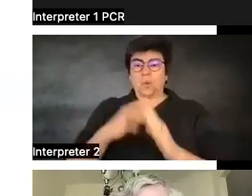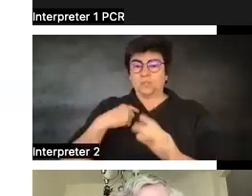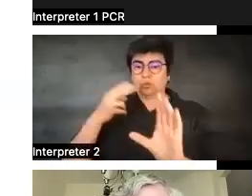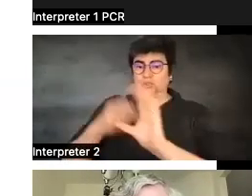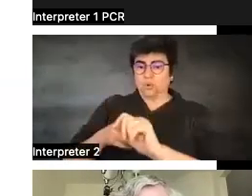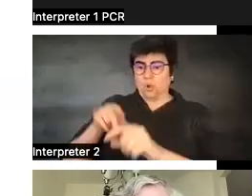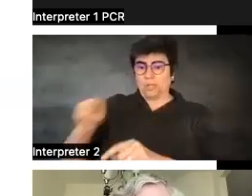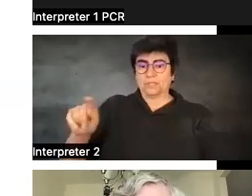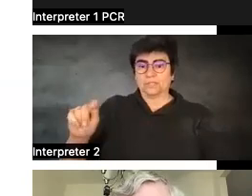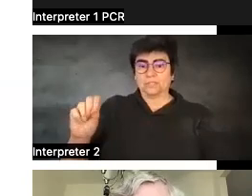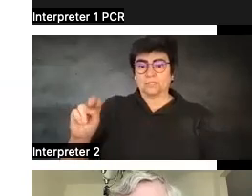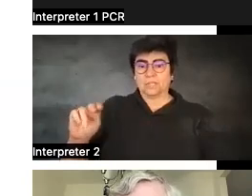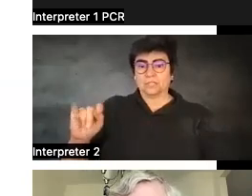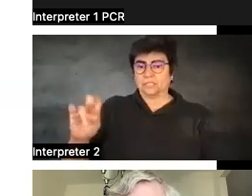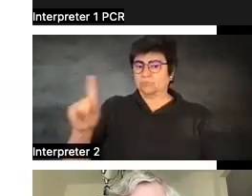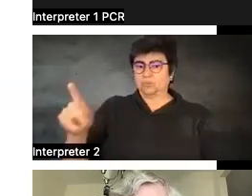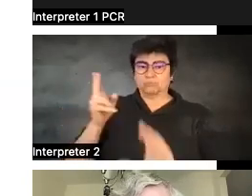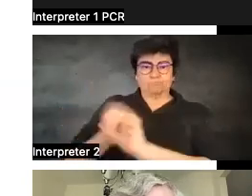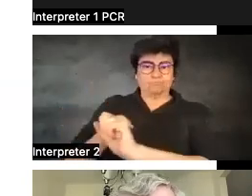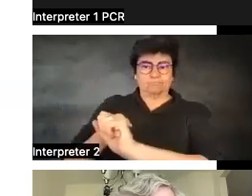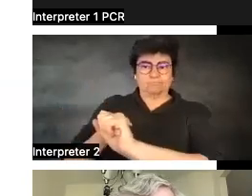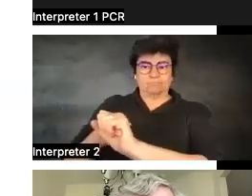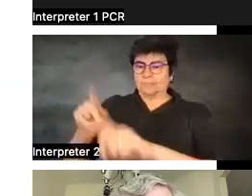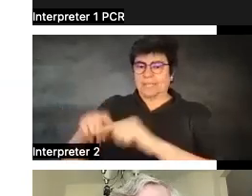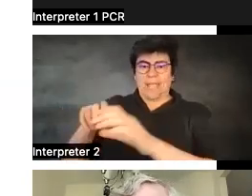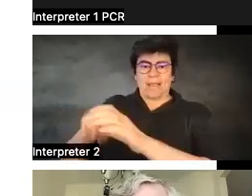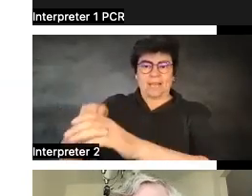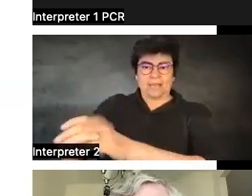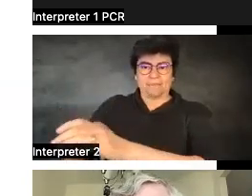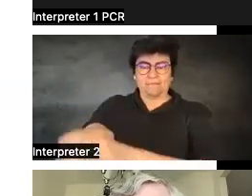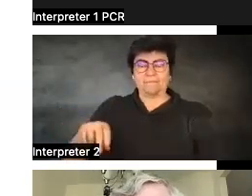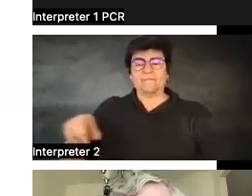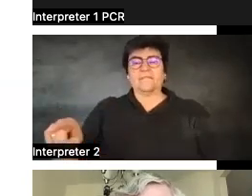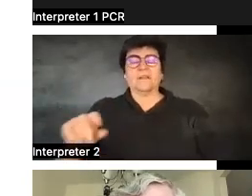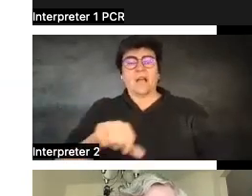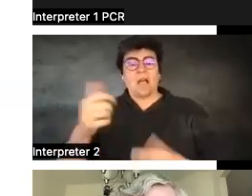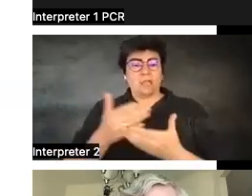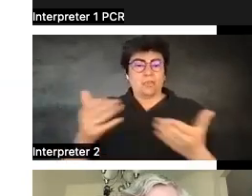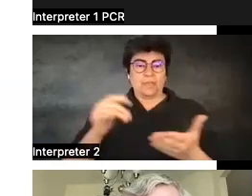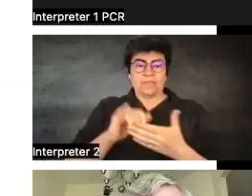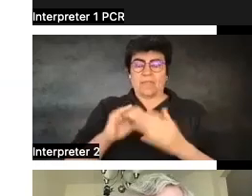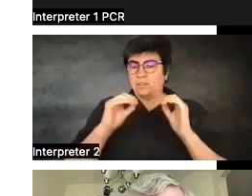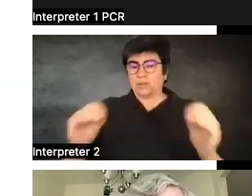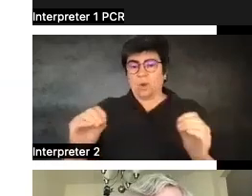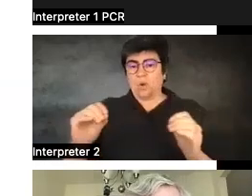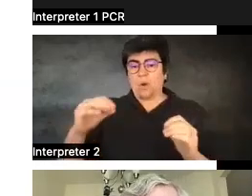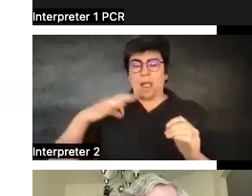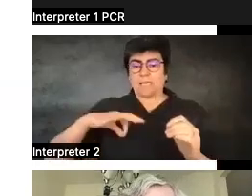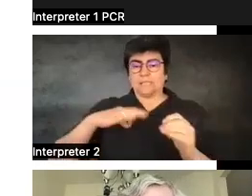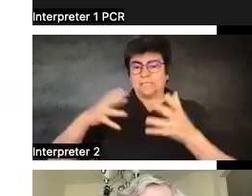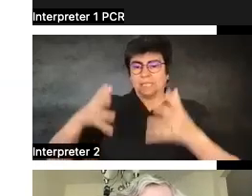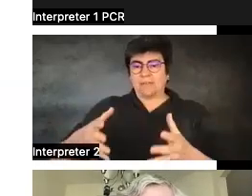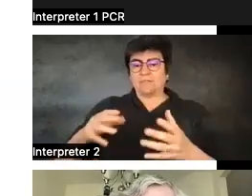you're in it. You cannot leave there. And the other thing is that there are no assets left over at